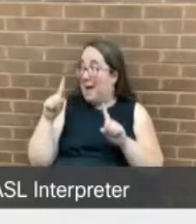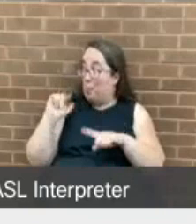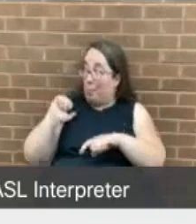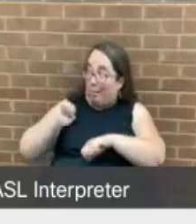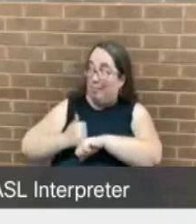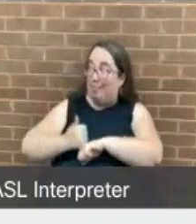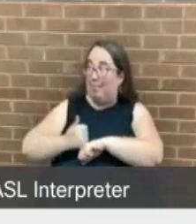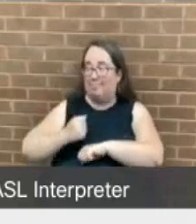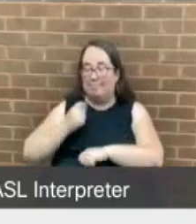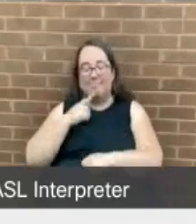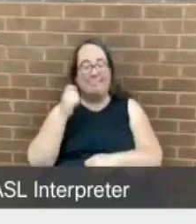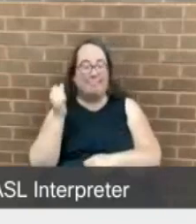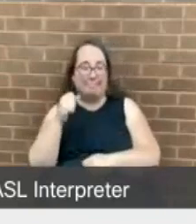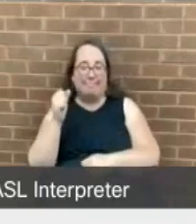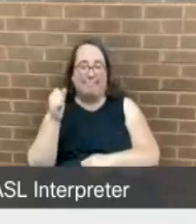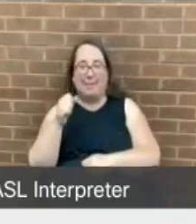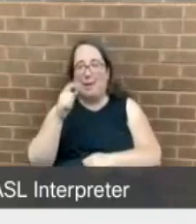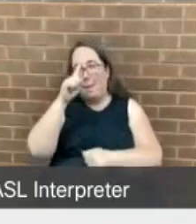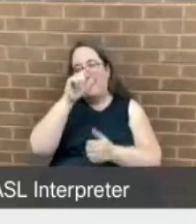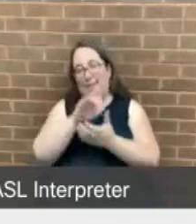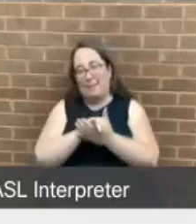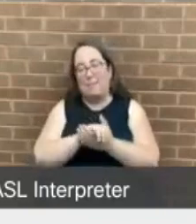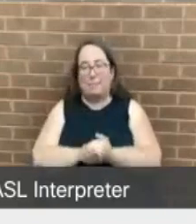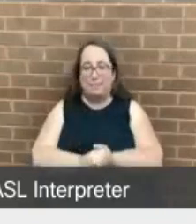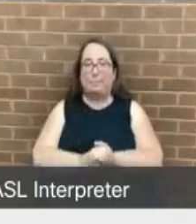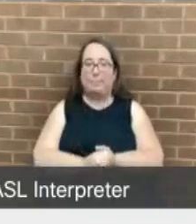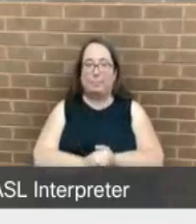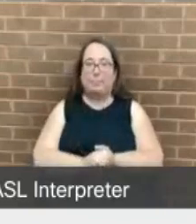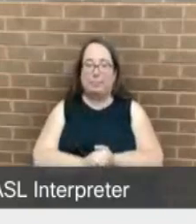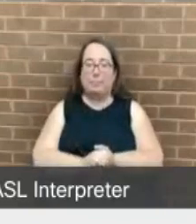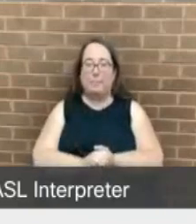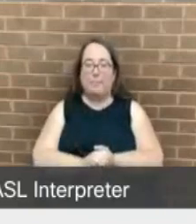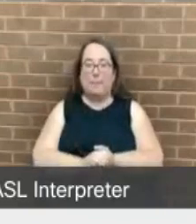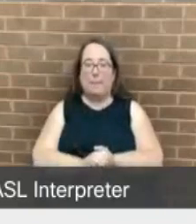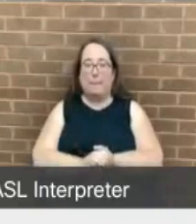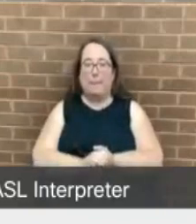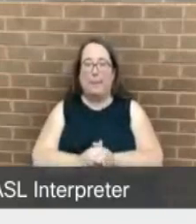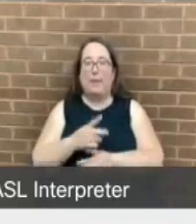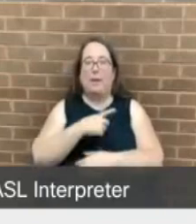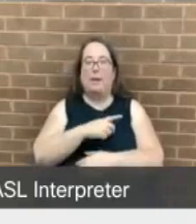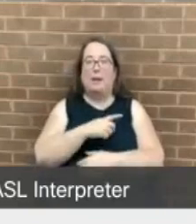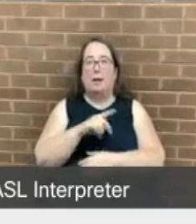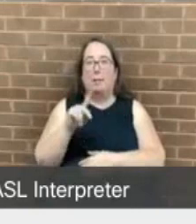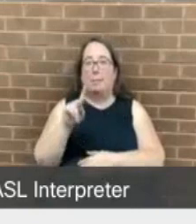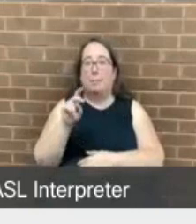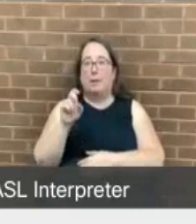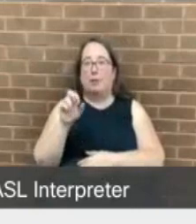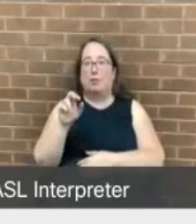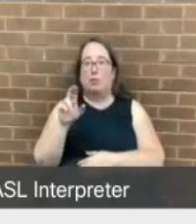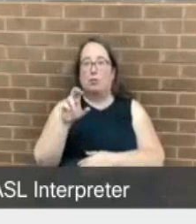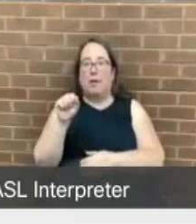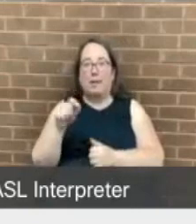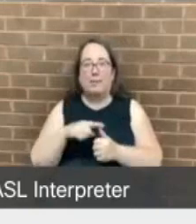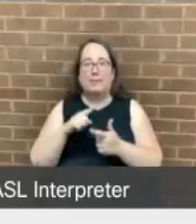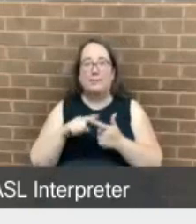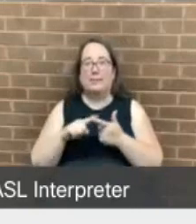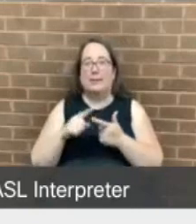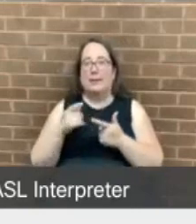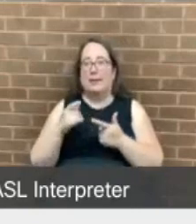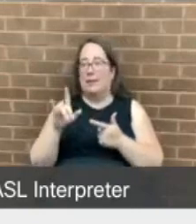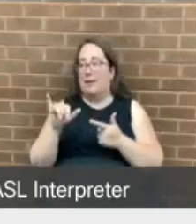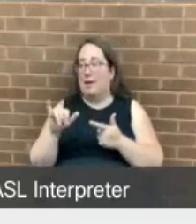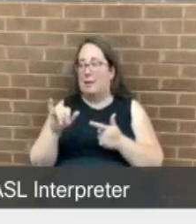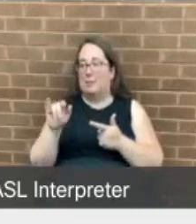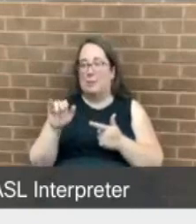put the light up? I believe it. You're gonna have like Delegate Pendergrass, you're gonna have Guy Gazzoni, you're gonna have